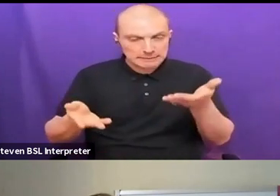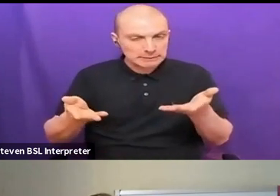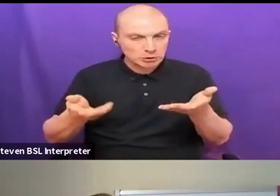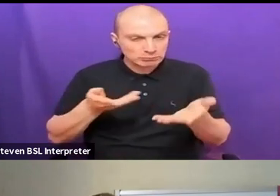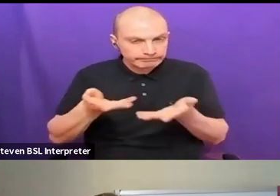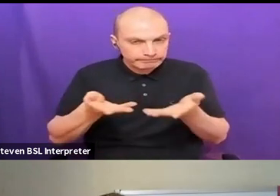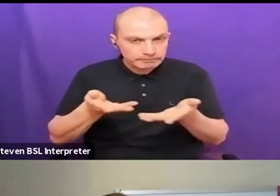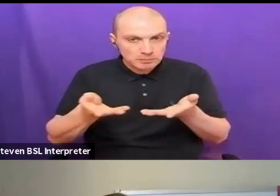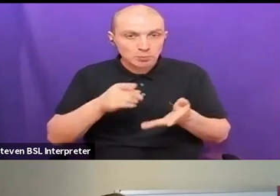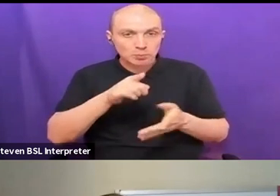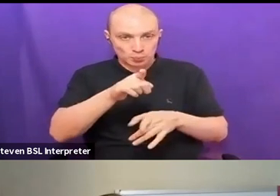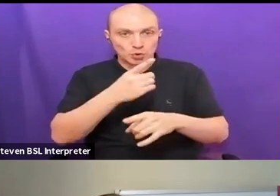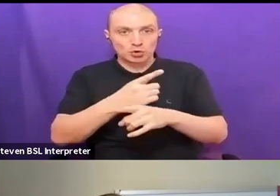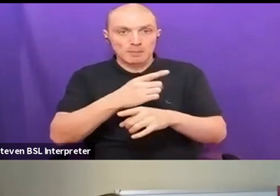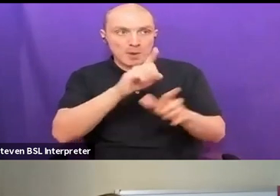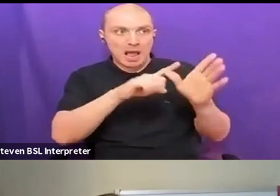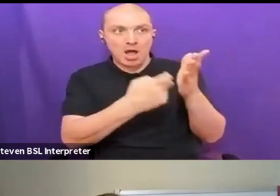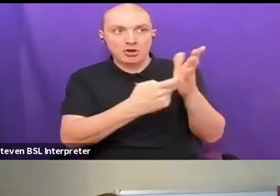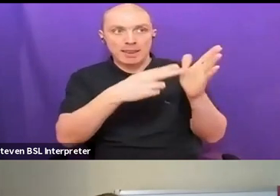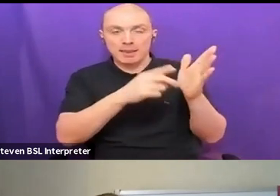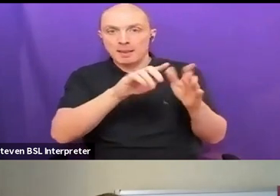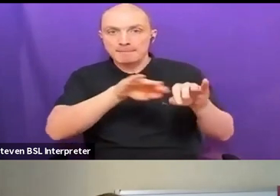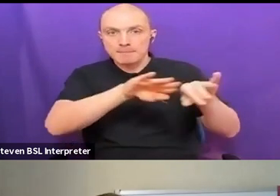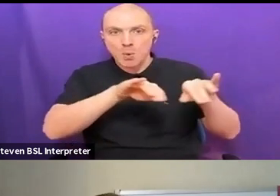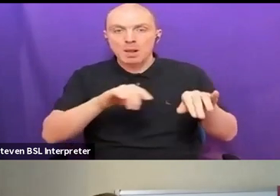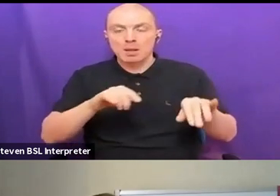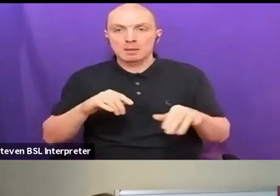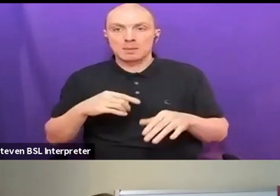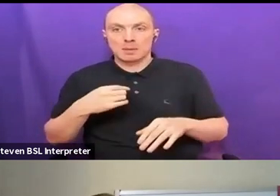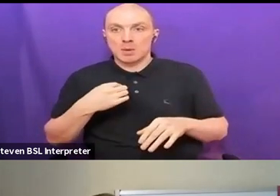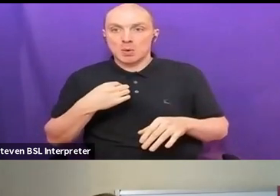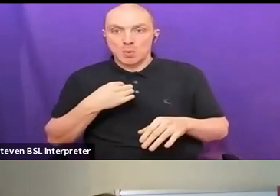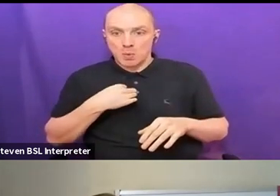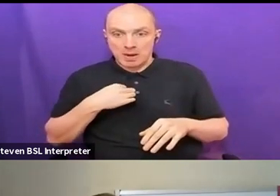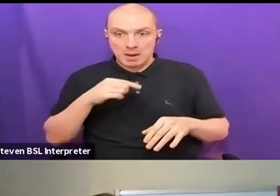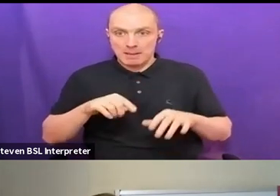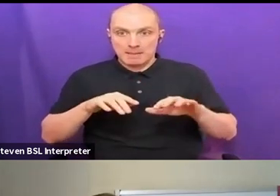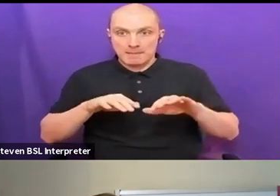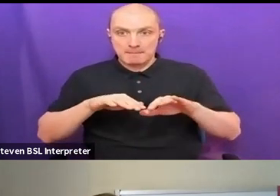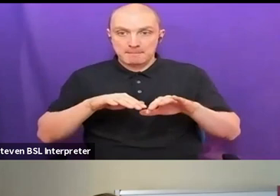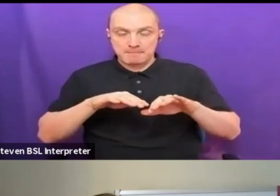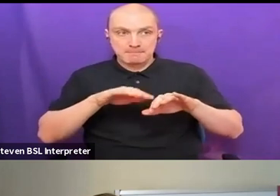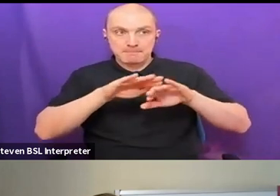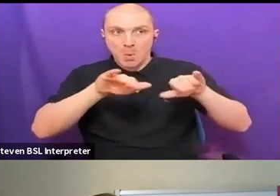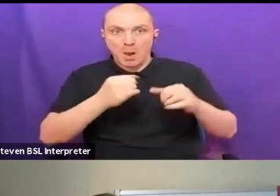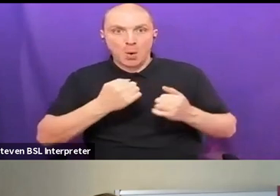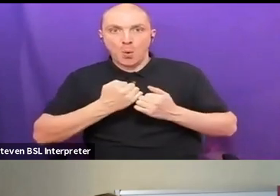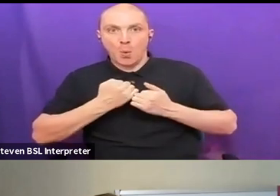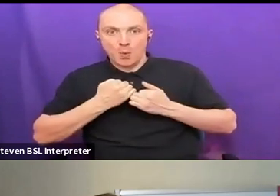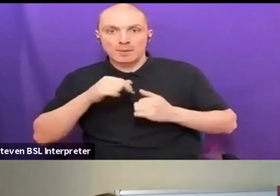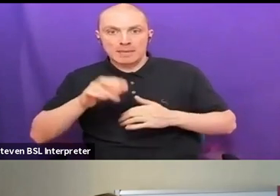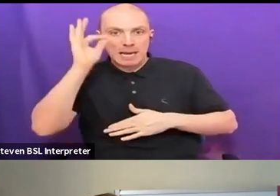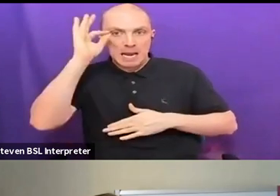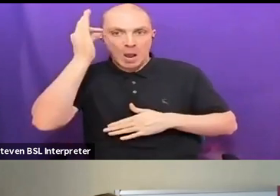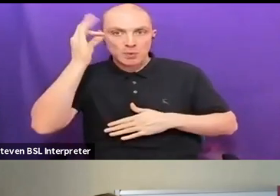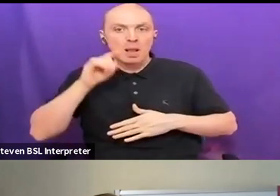and the pool, for instance. No, we don't have our own pool there, but the council pays for access. You know, at one of